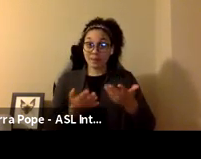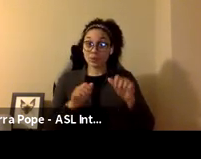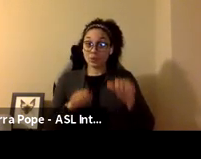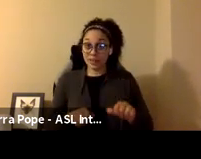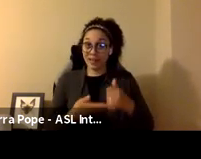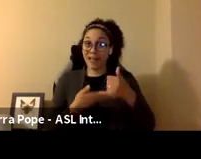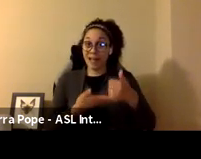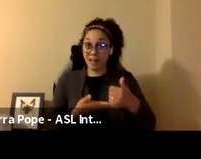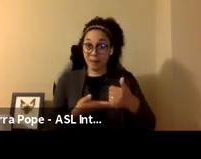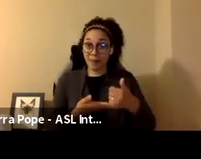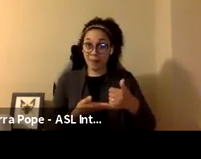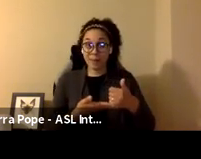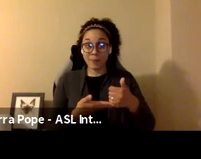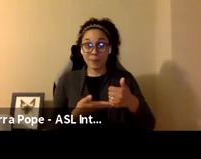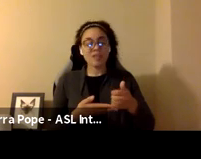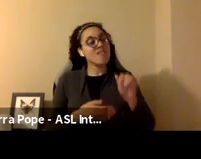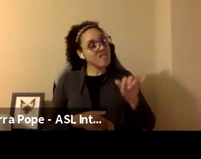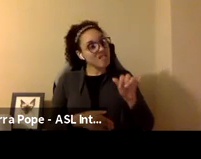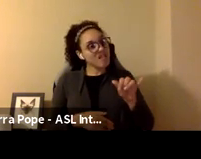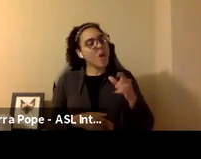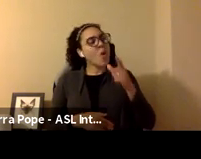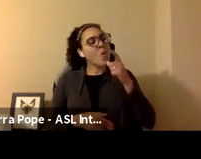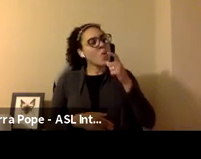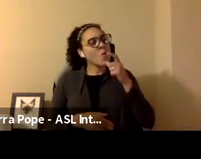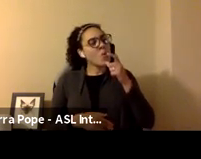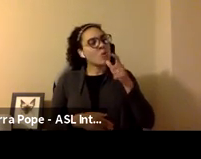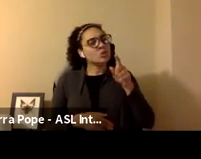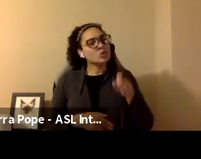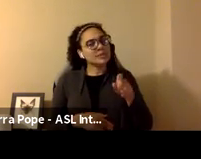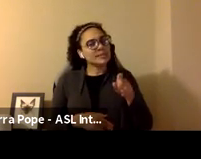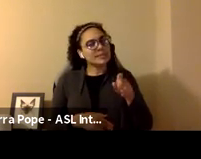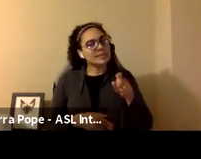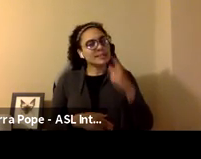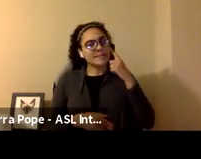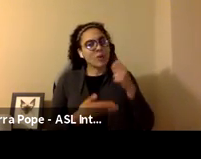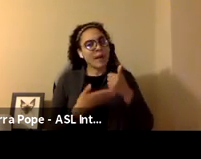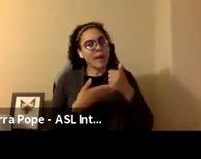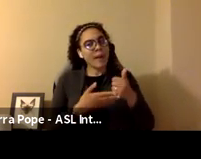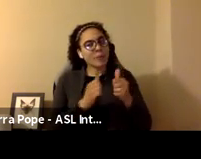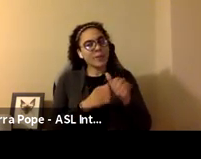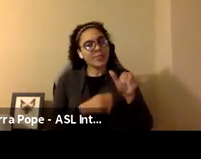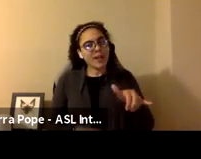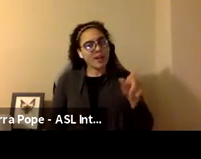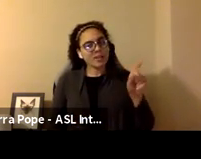yeah, that part's kind of help. Who would you need to help you with that?